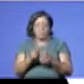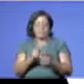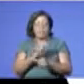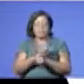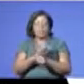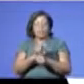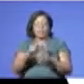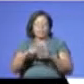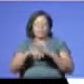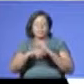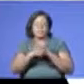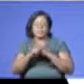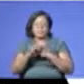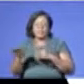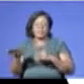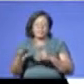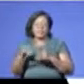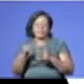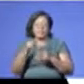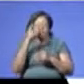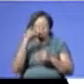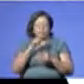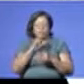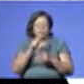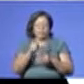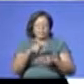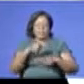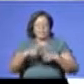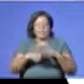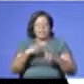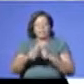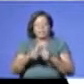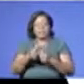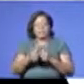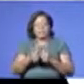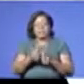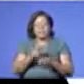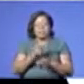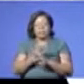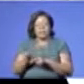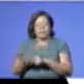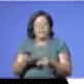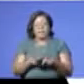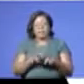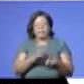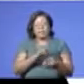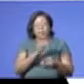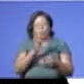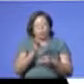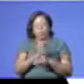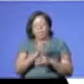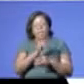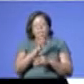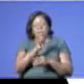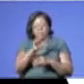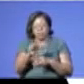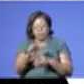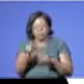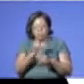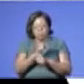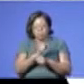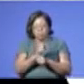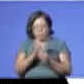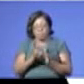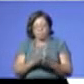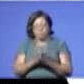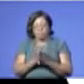exhibiting unbecoming behavior, adding that Isaacs was not actually fired, but he simply resigned after abandoning his post for more